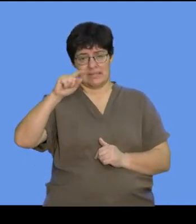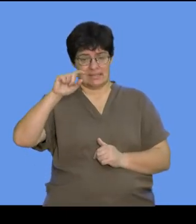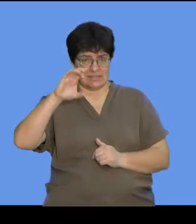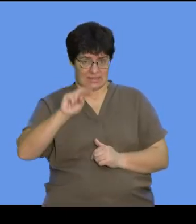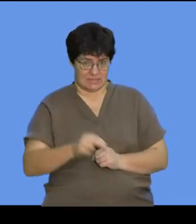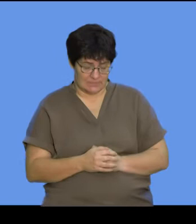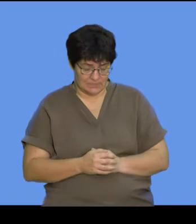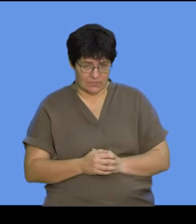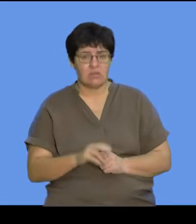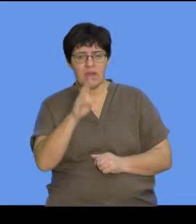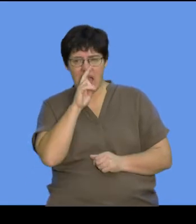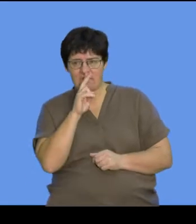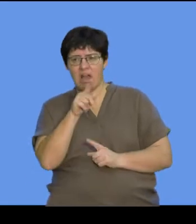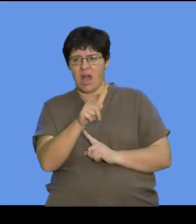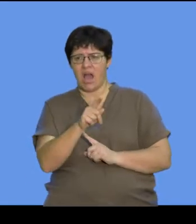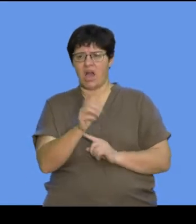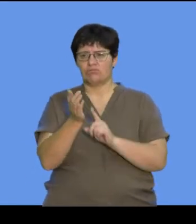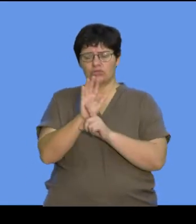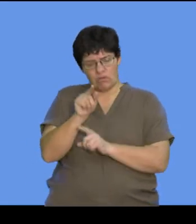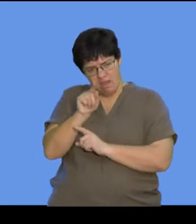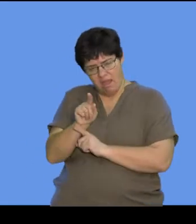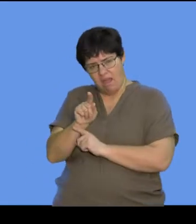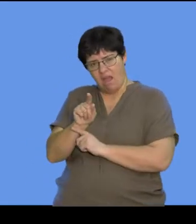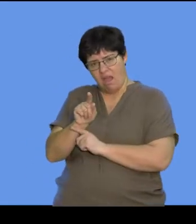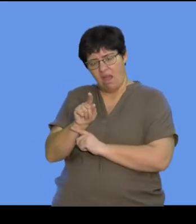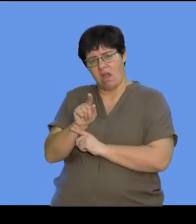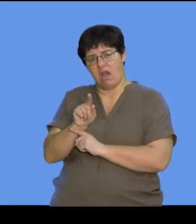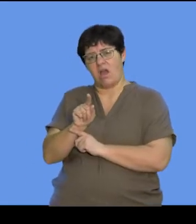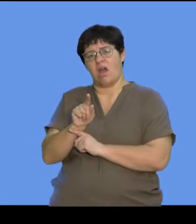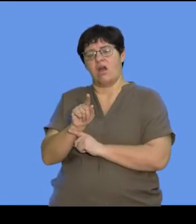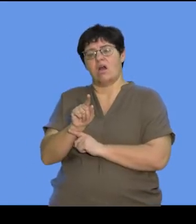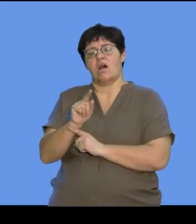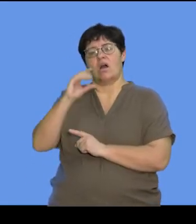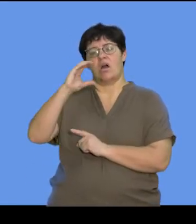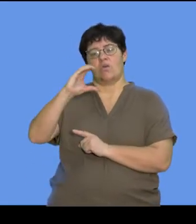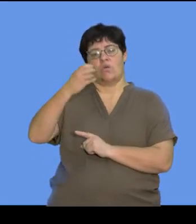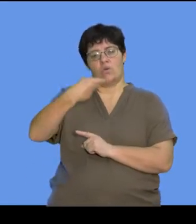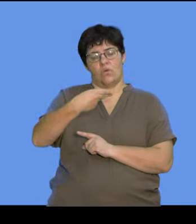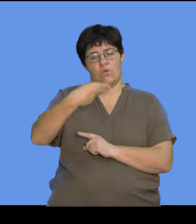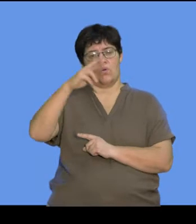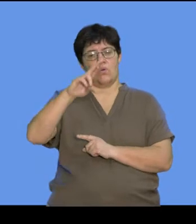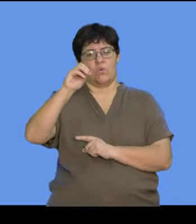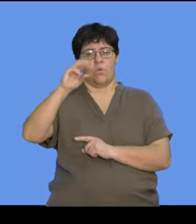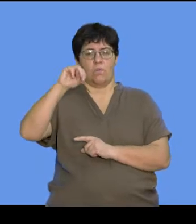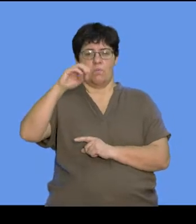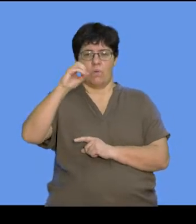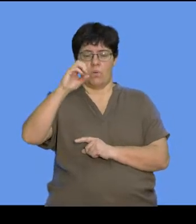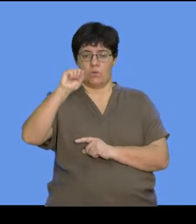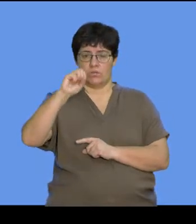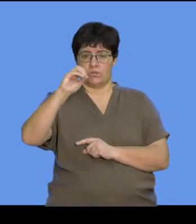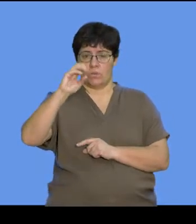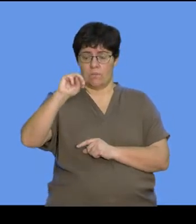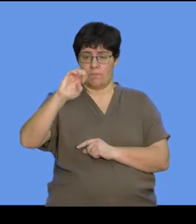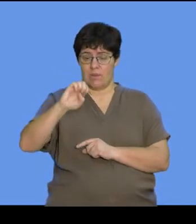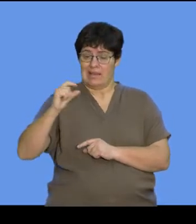I've got an illustration of a shadow of a chromosome in there. And that chromosome contains the genetic information that's wrapped